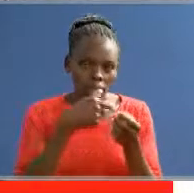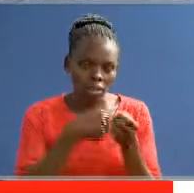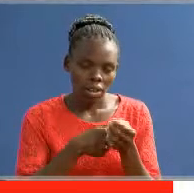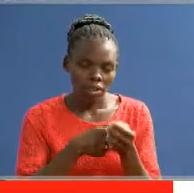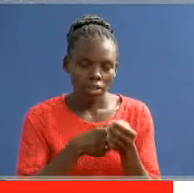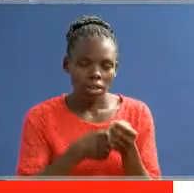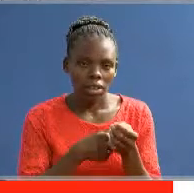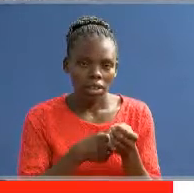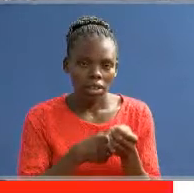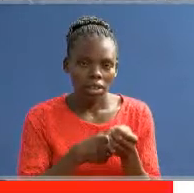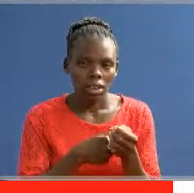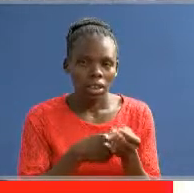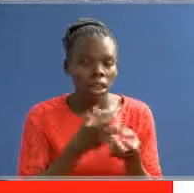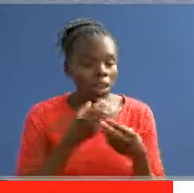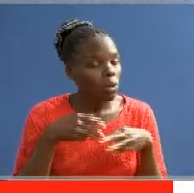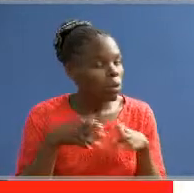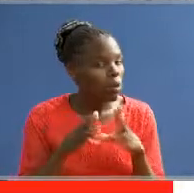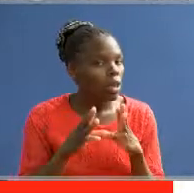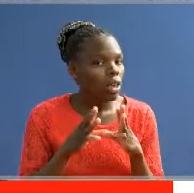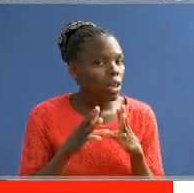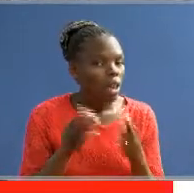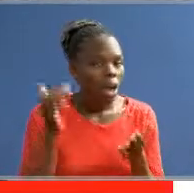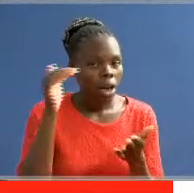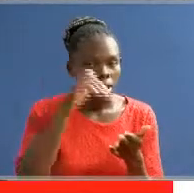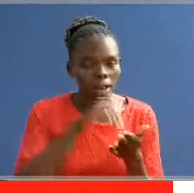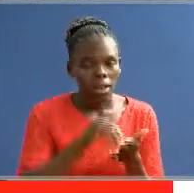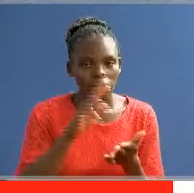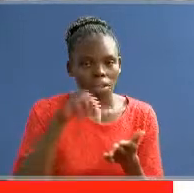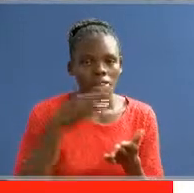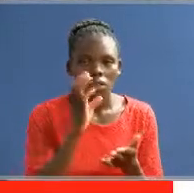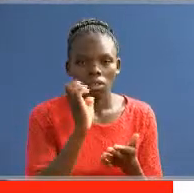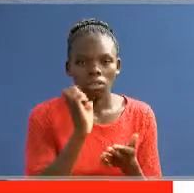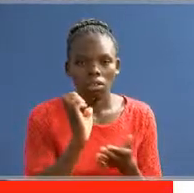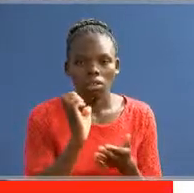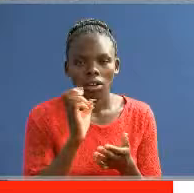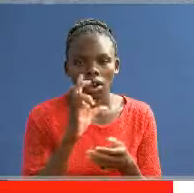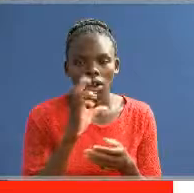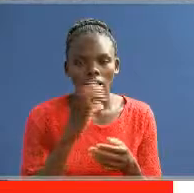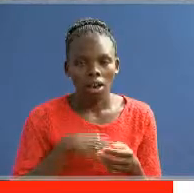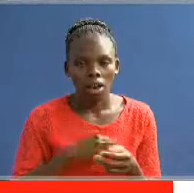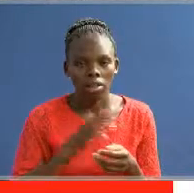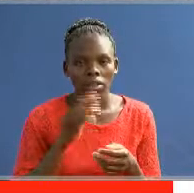Does it stand any chance against cervical cancer? Christine Kamau, KUTV.